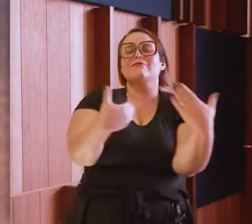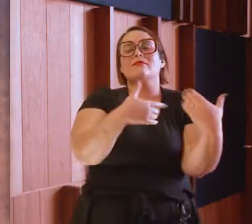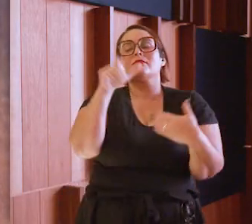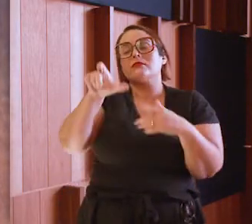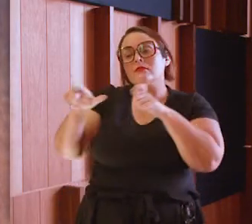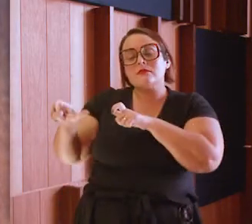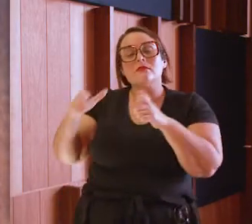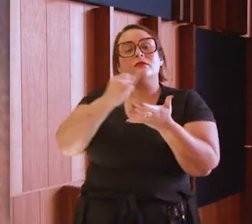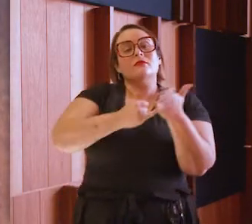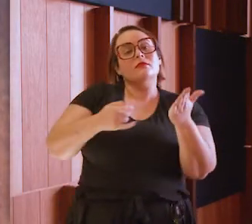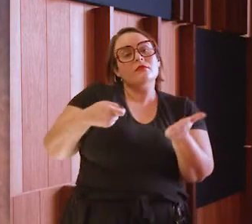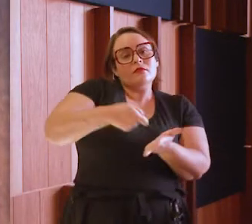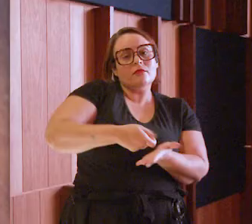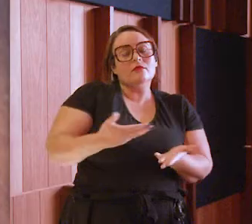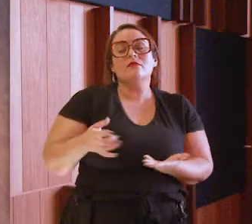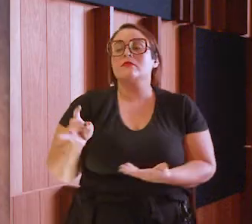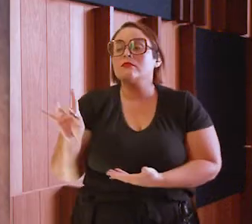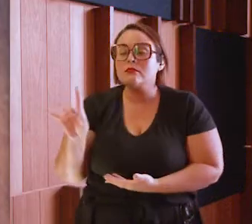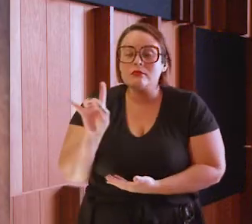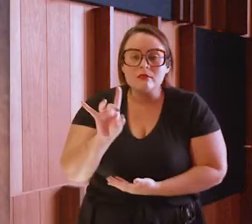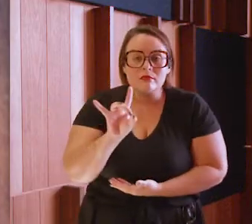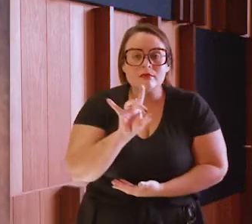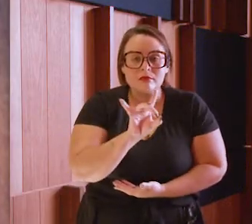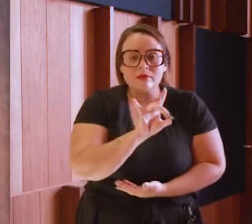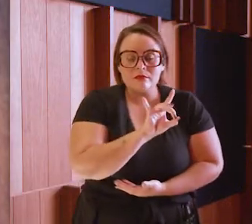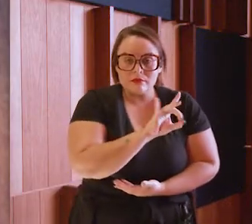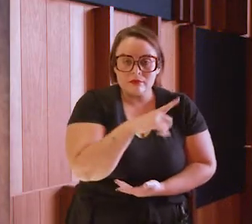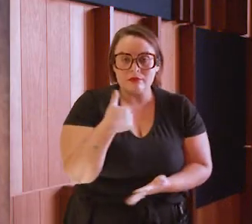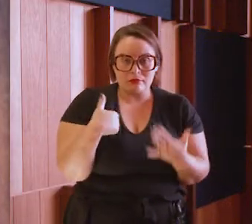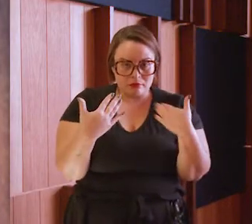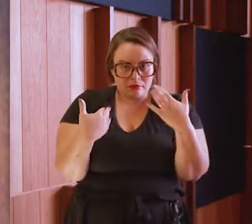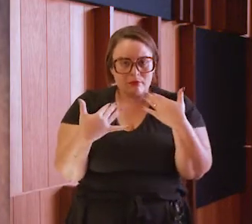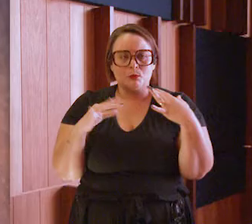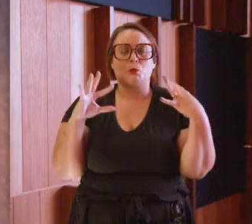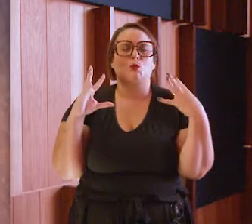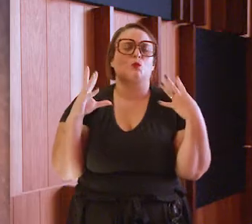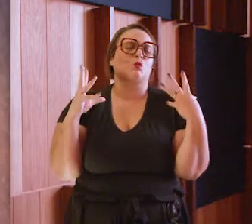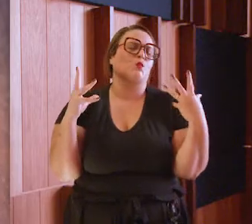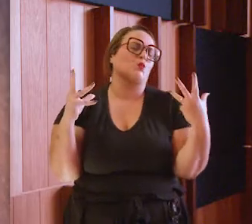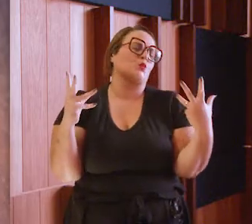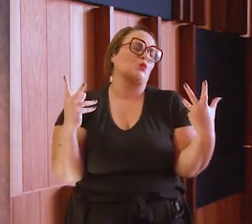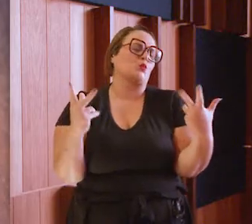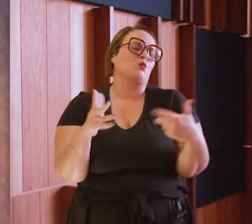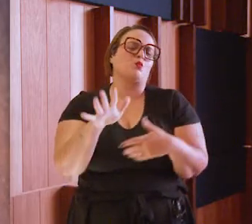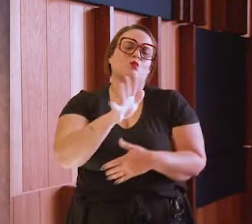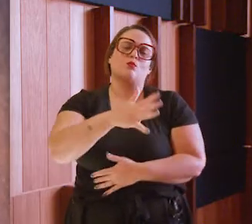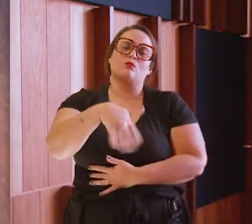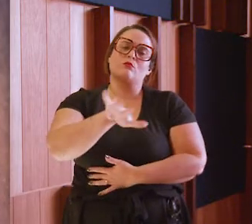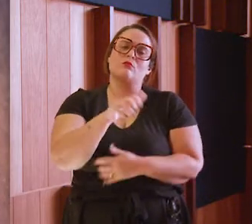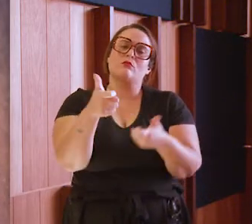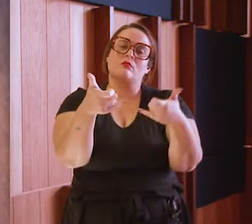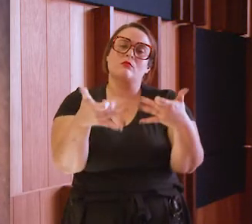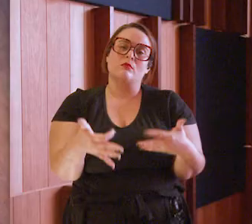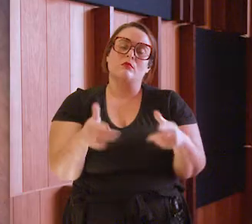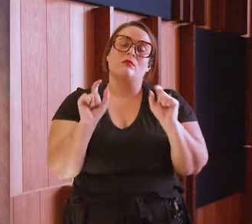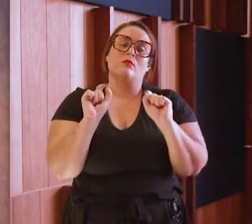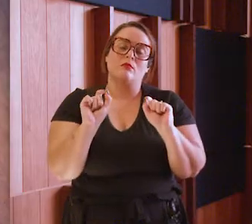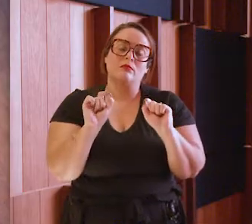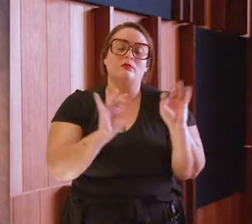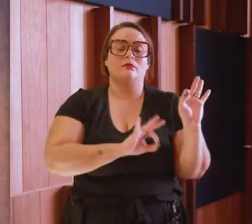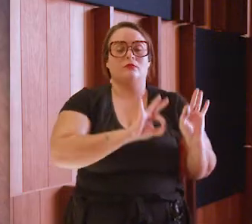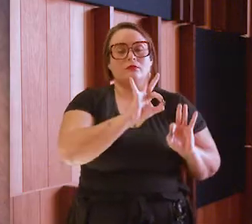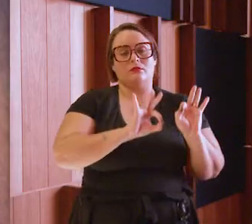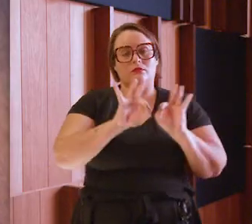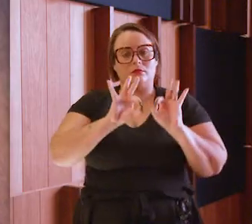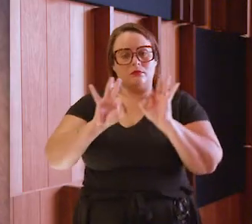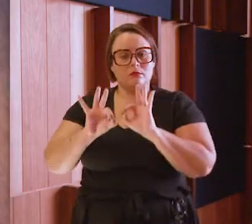talked to pushes through post-period transfer pricing adjustments through their country-by-country report. I think all of us that have done